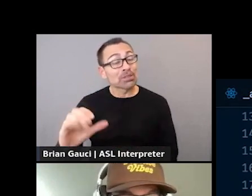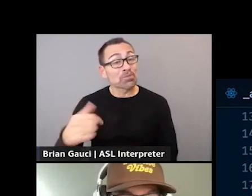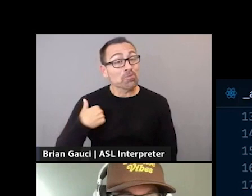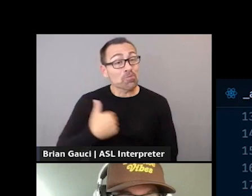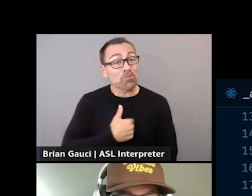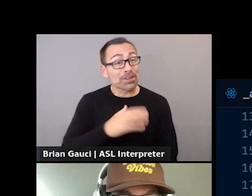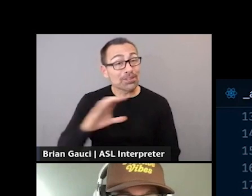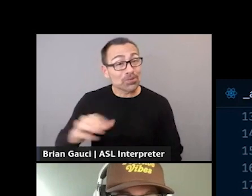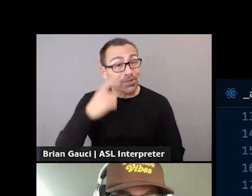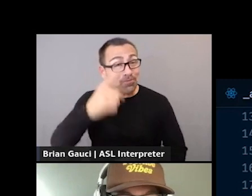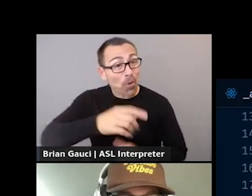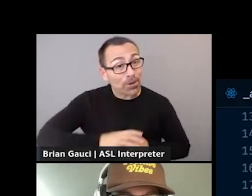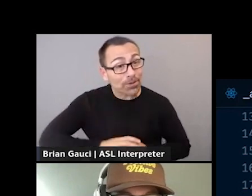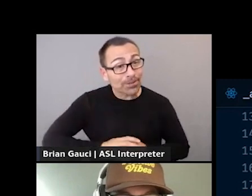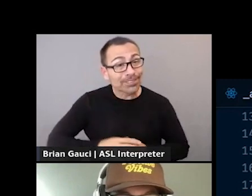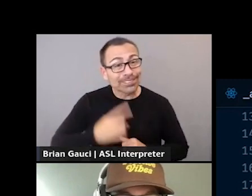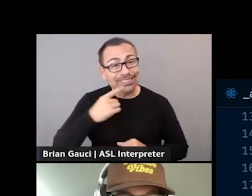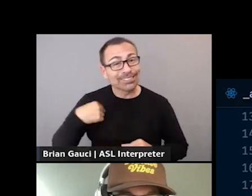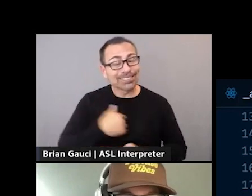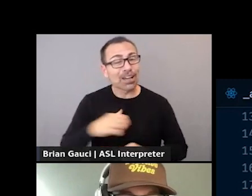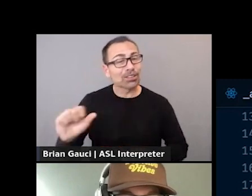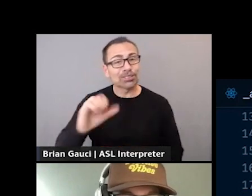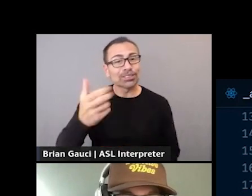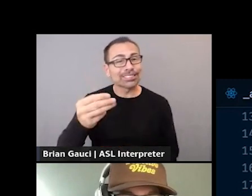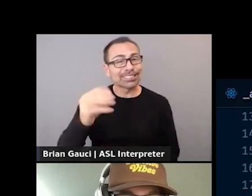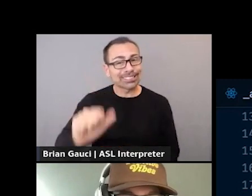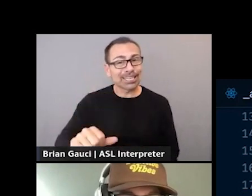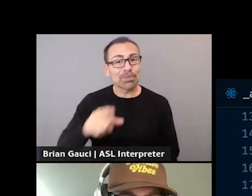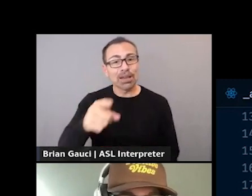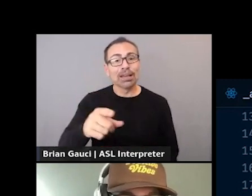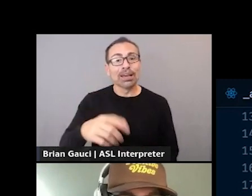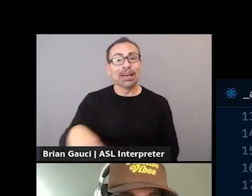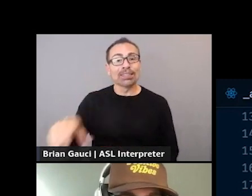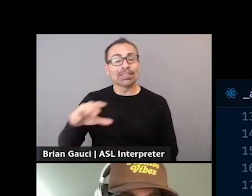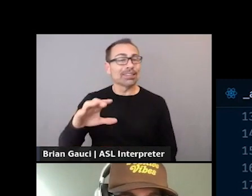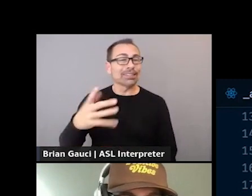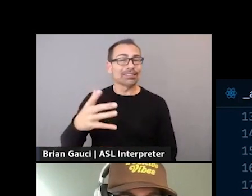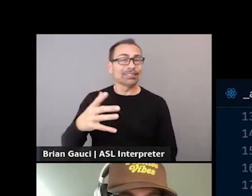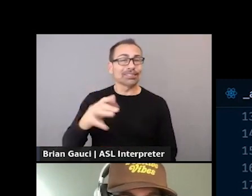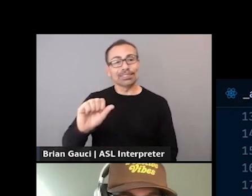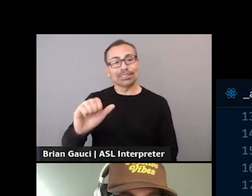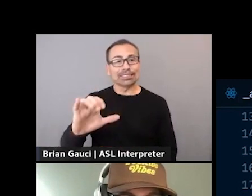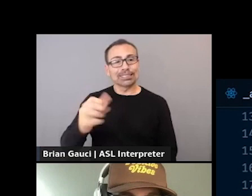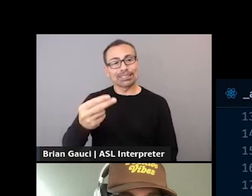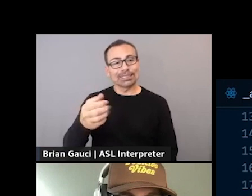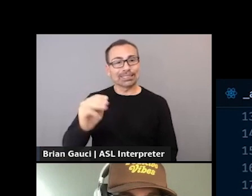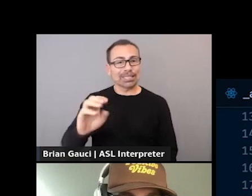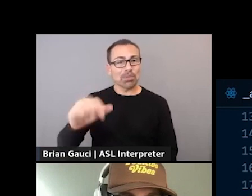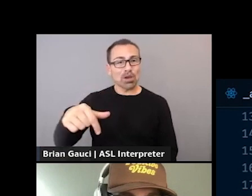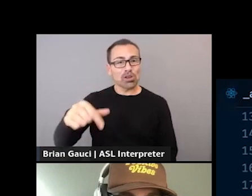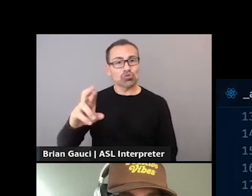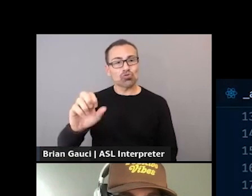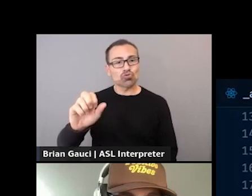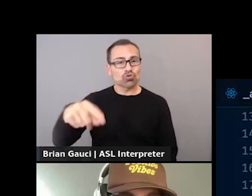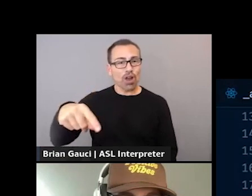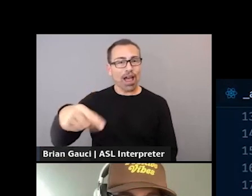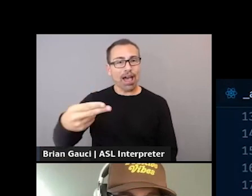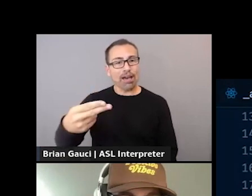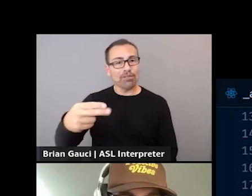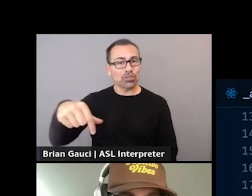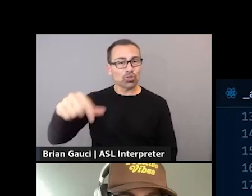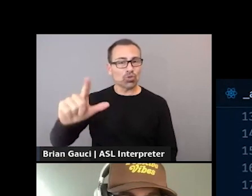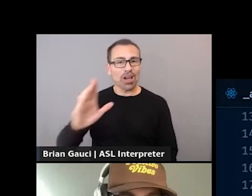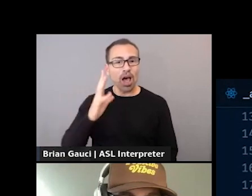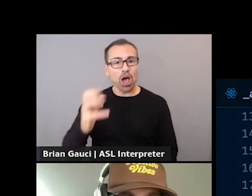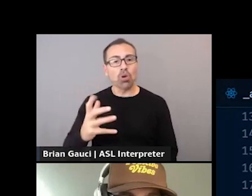this schema.graphql as I'm about to create, and you say, I want to authorize my API with a very simple API